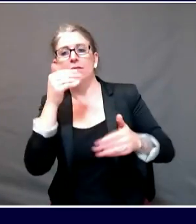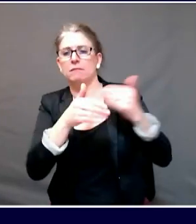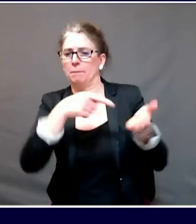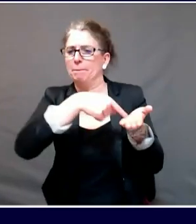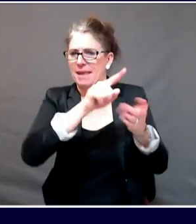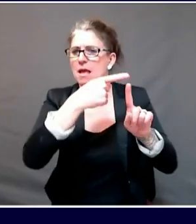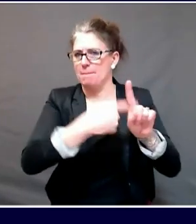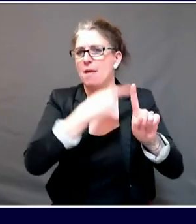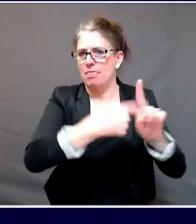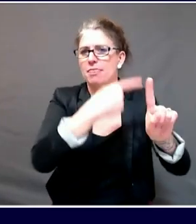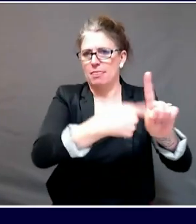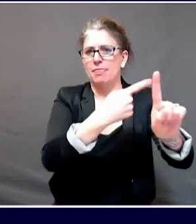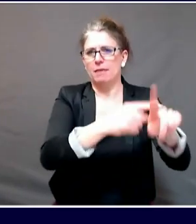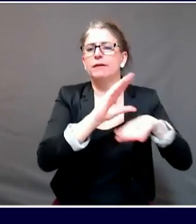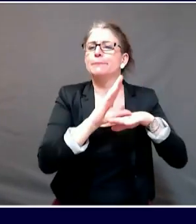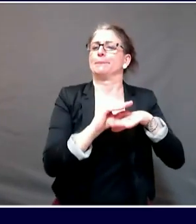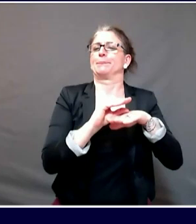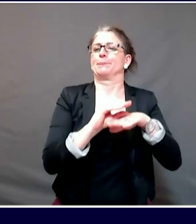to that.